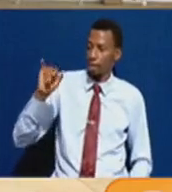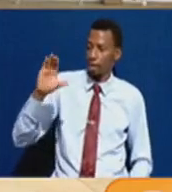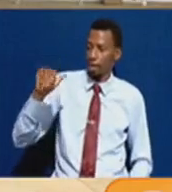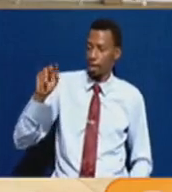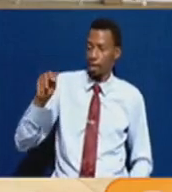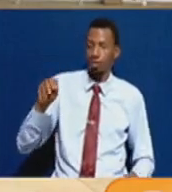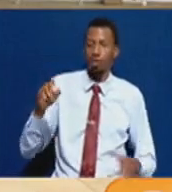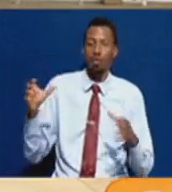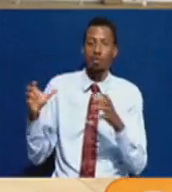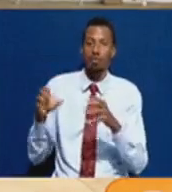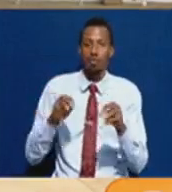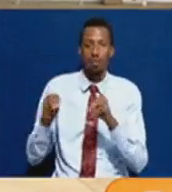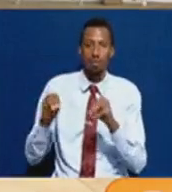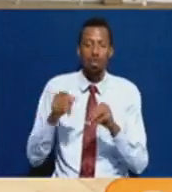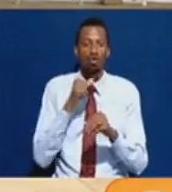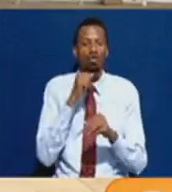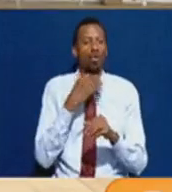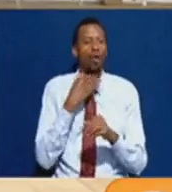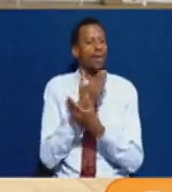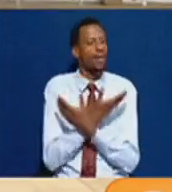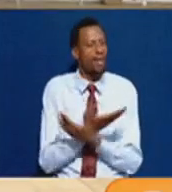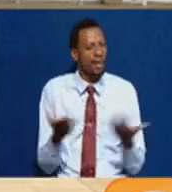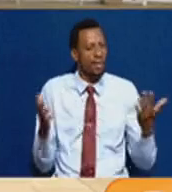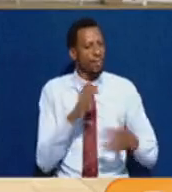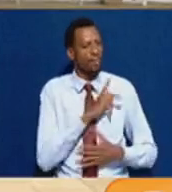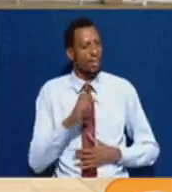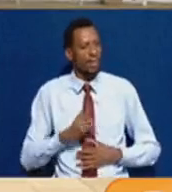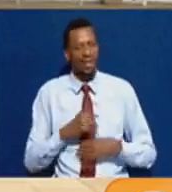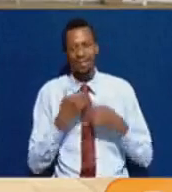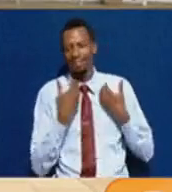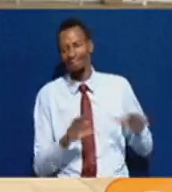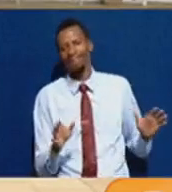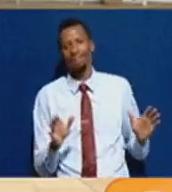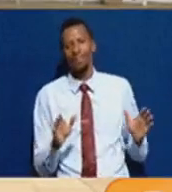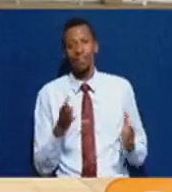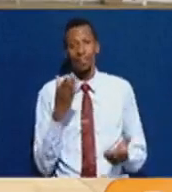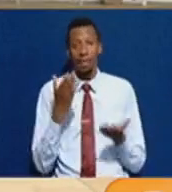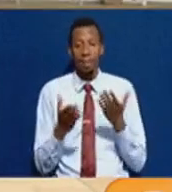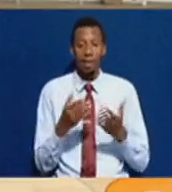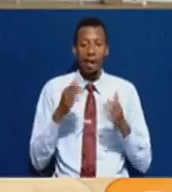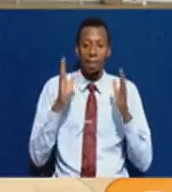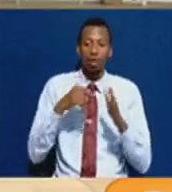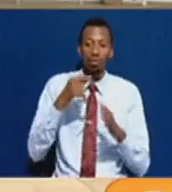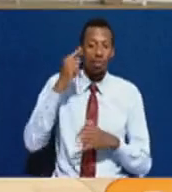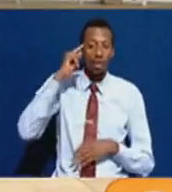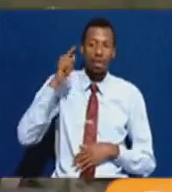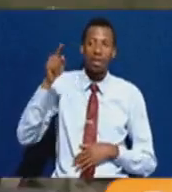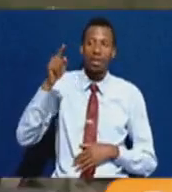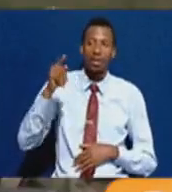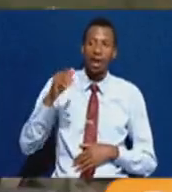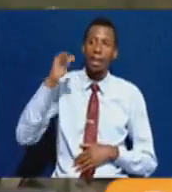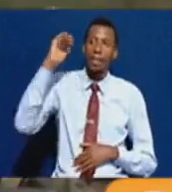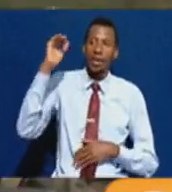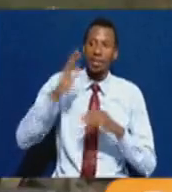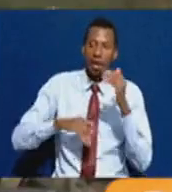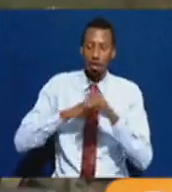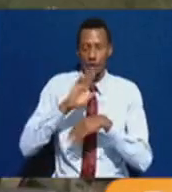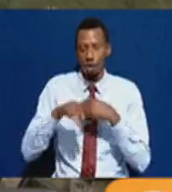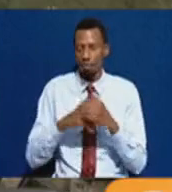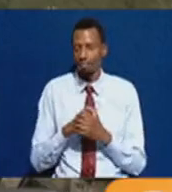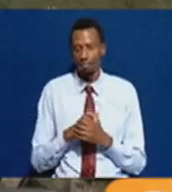People who don't want anything to do with kings or anybody like that, assuming that somebody is above everybody else. As head of state,